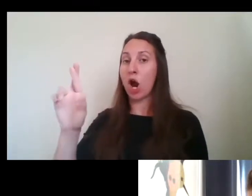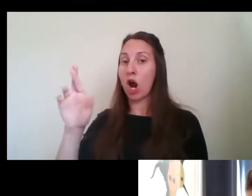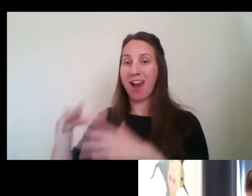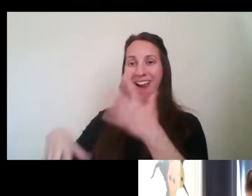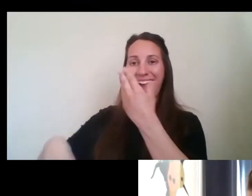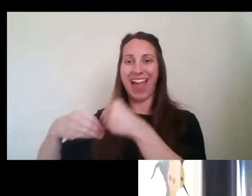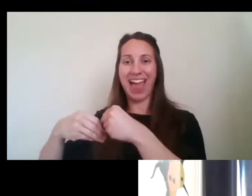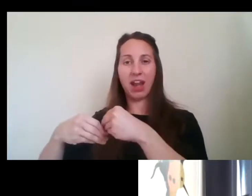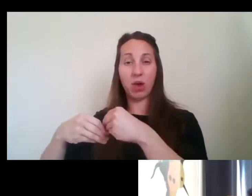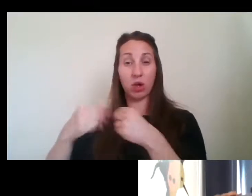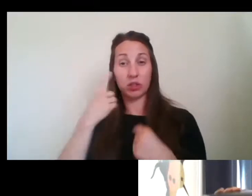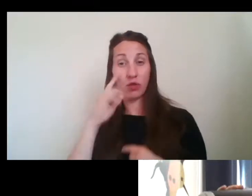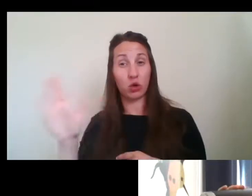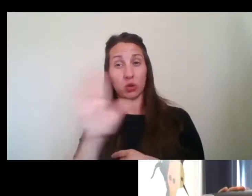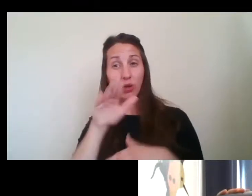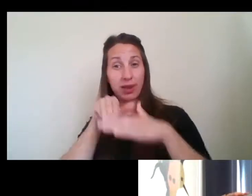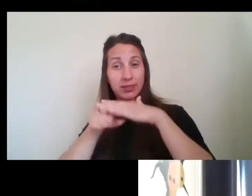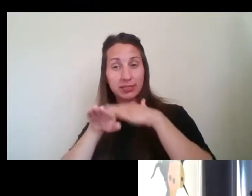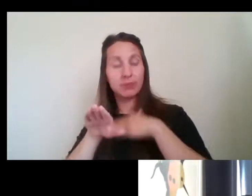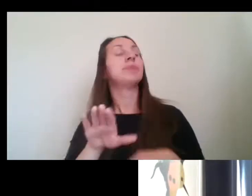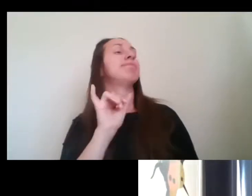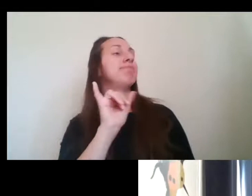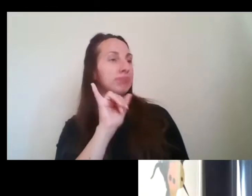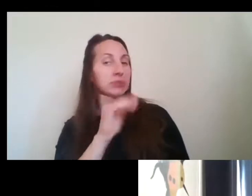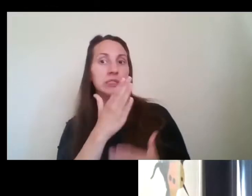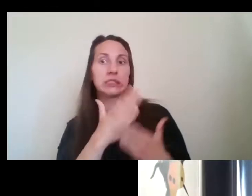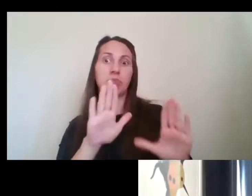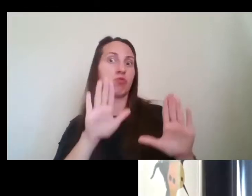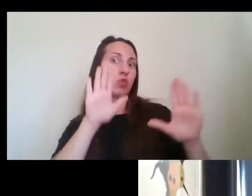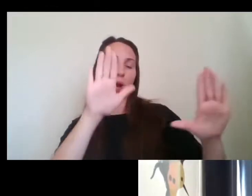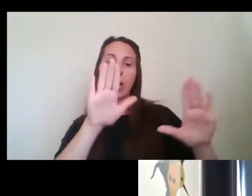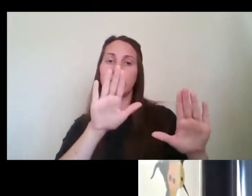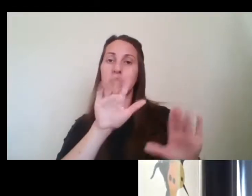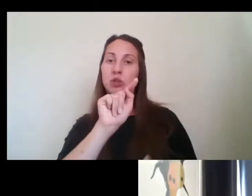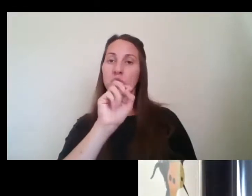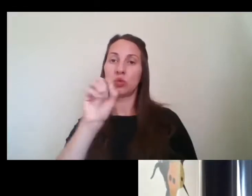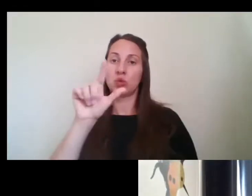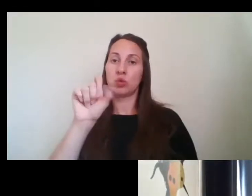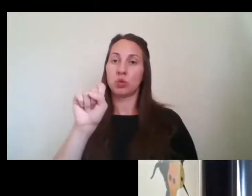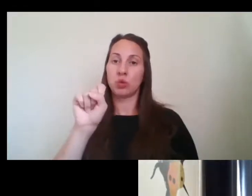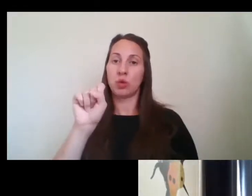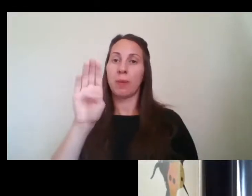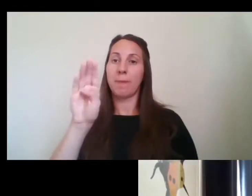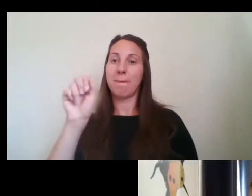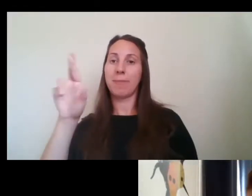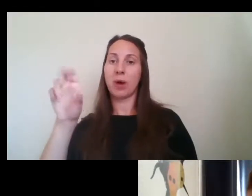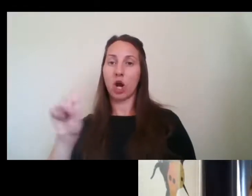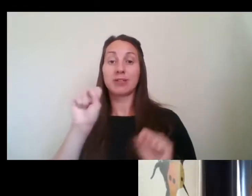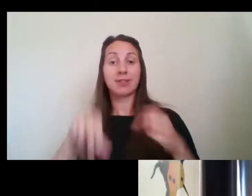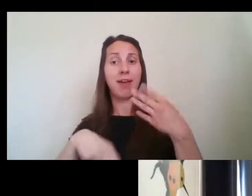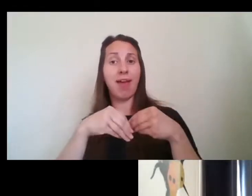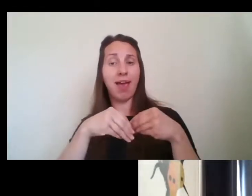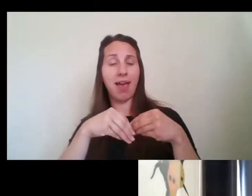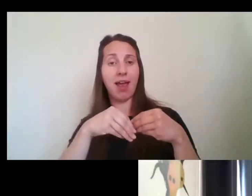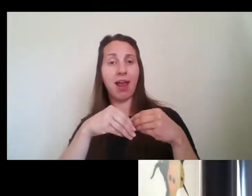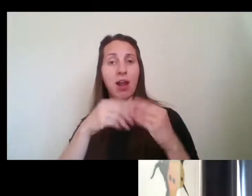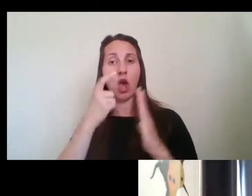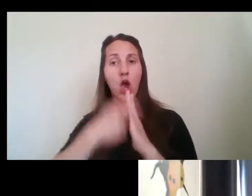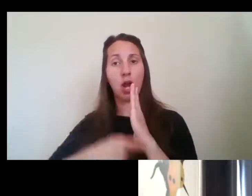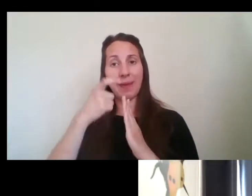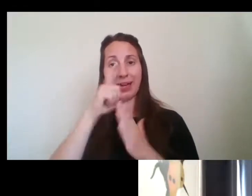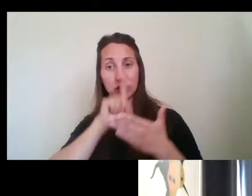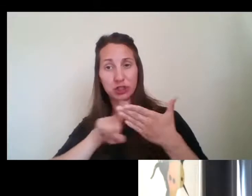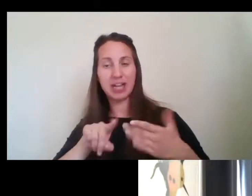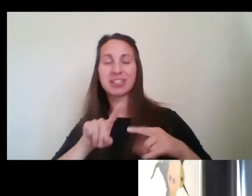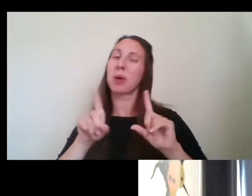There are some great toolbars that can provide some automated checks. I always recommend their use be judicious